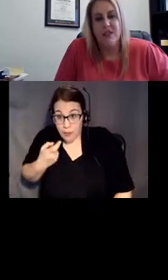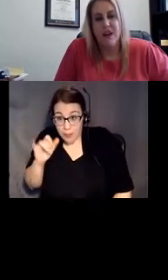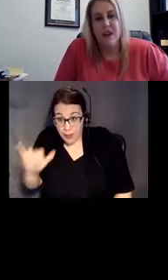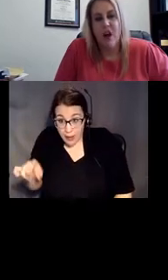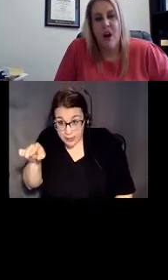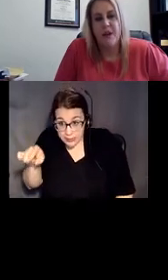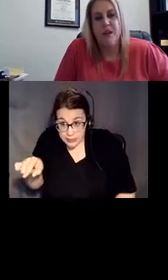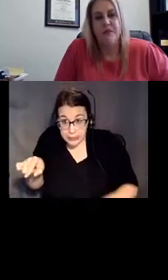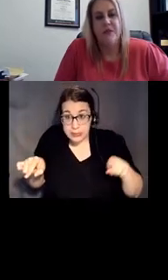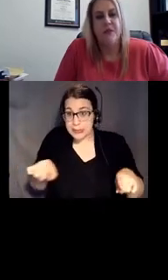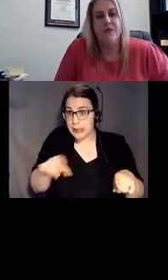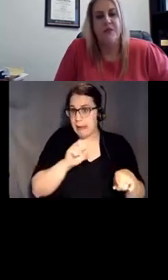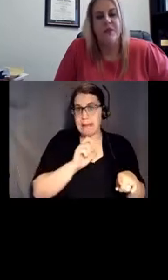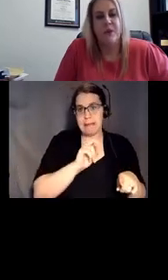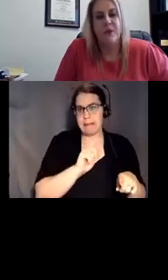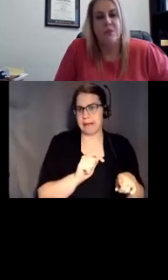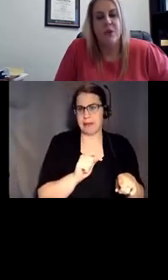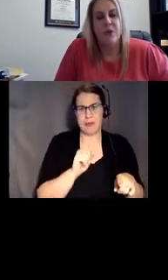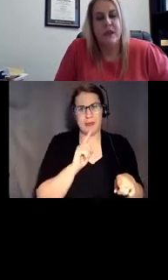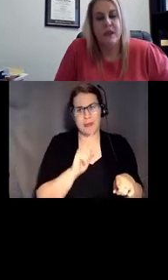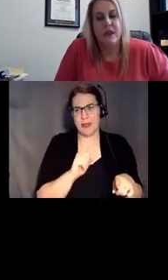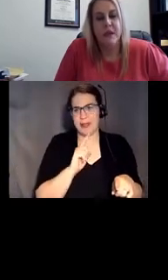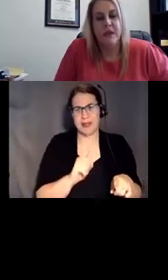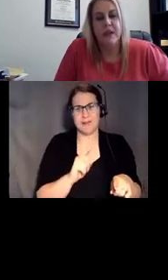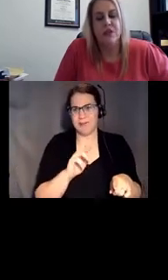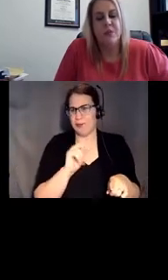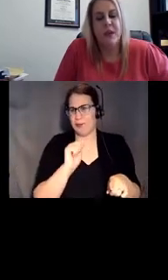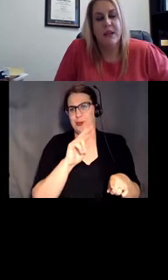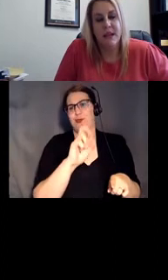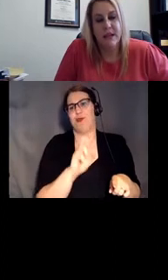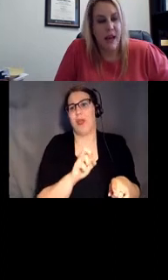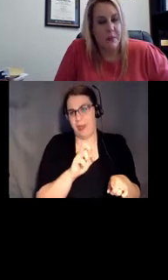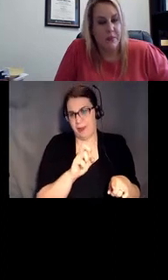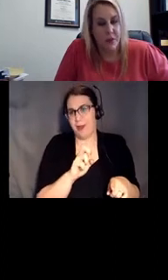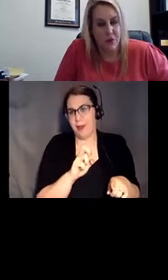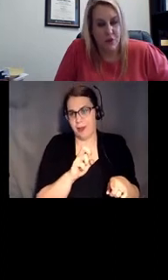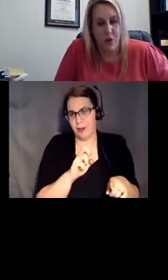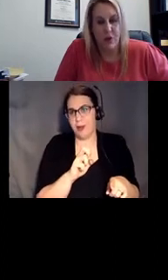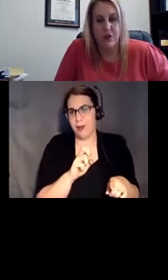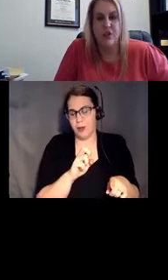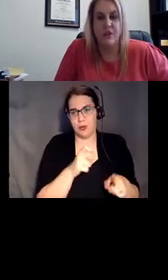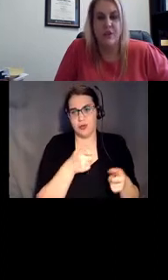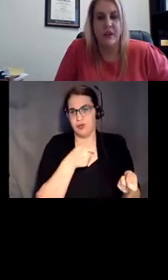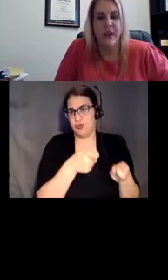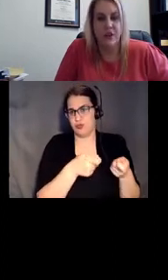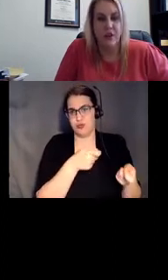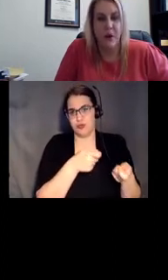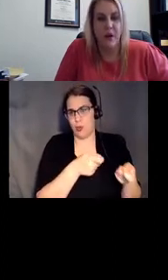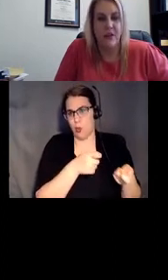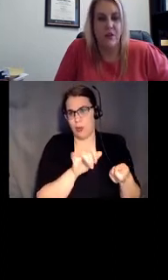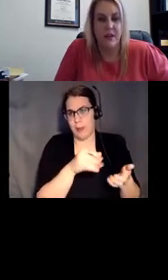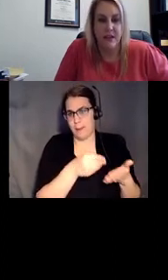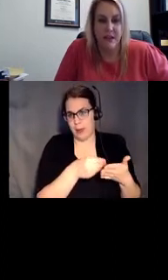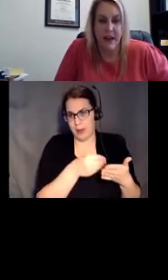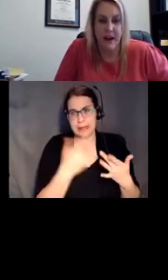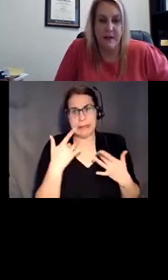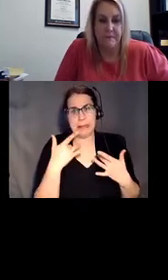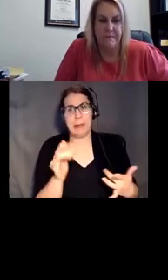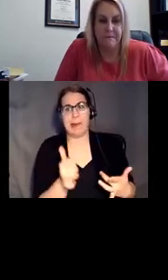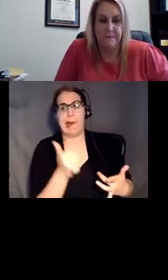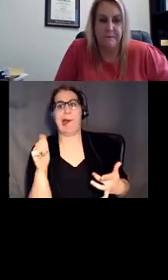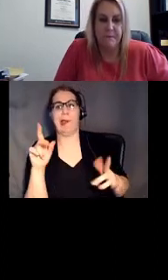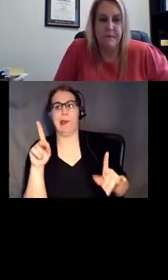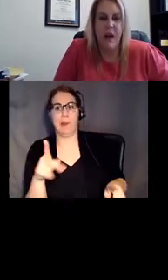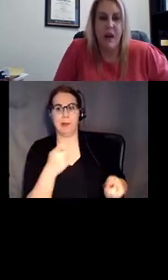trust, it's very uncommon for the person with the disability to be in any type of control. There's generally a third-party trustee